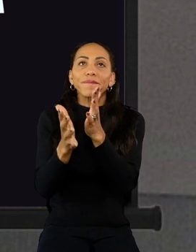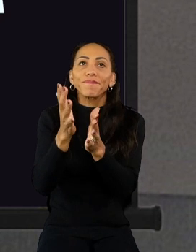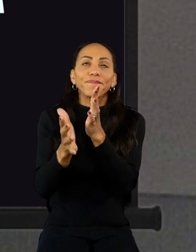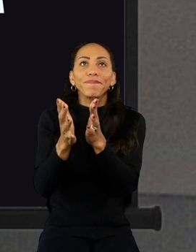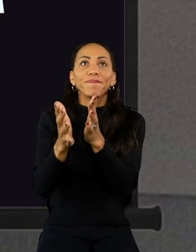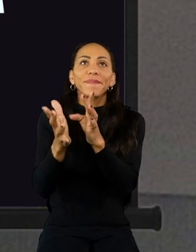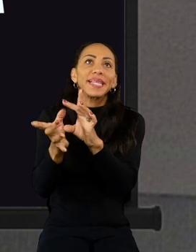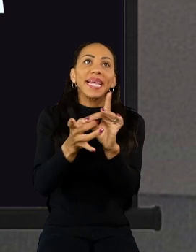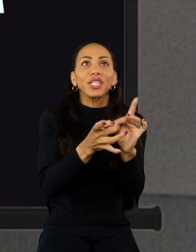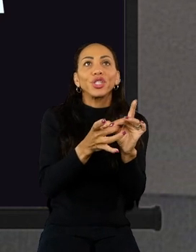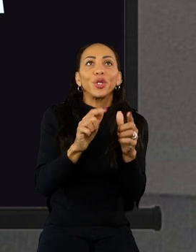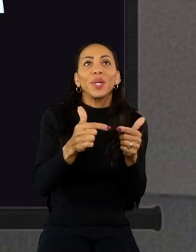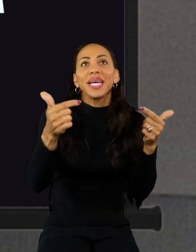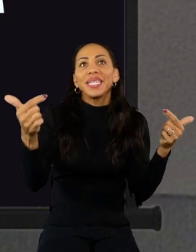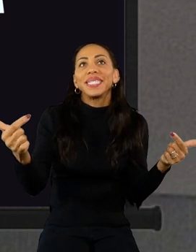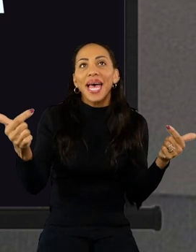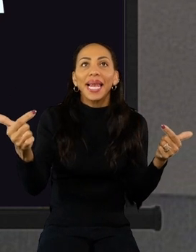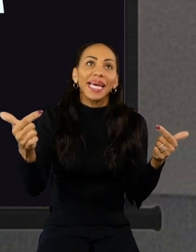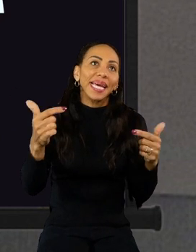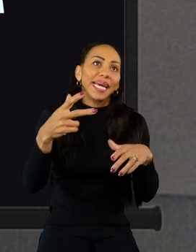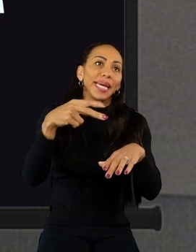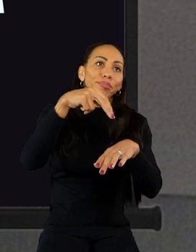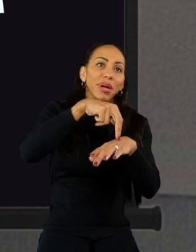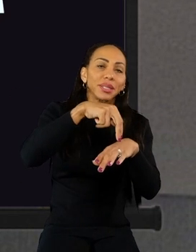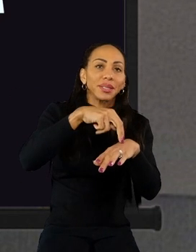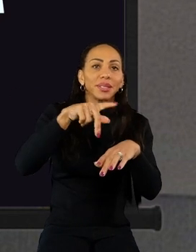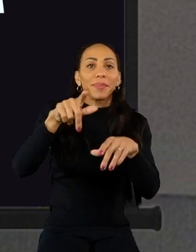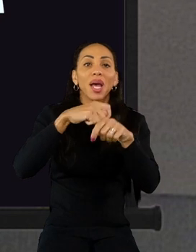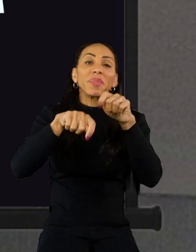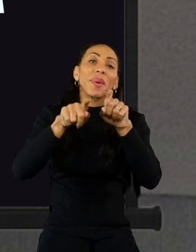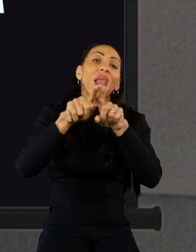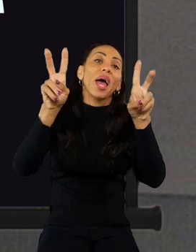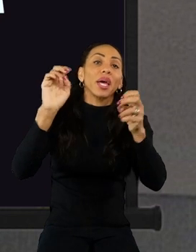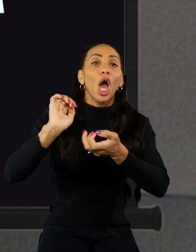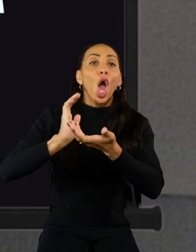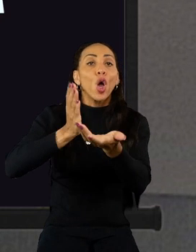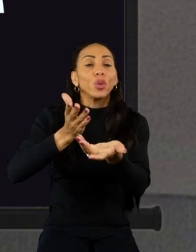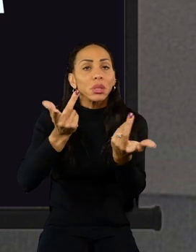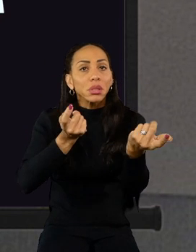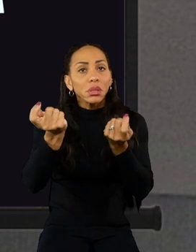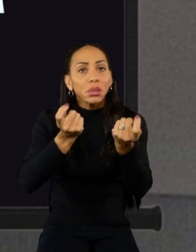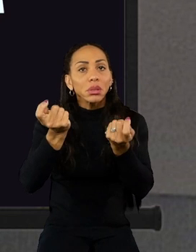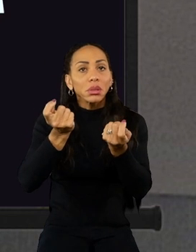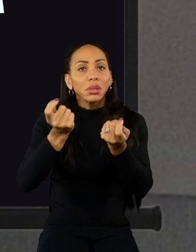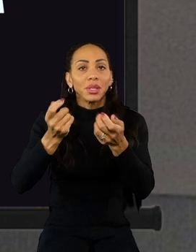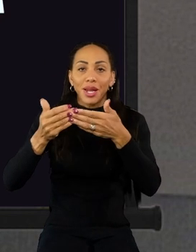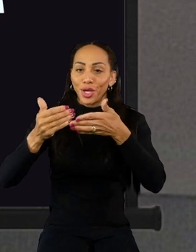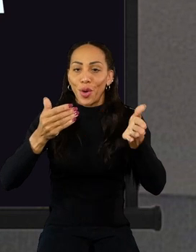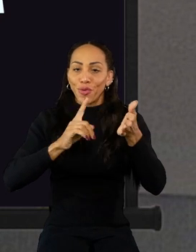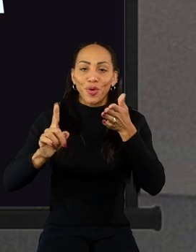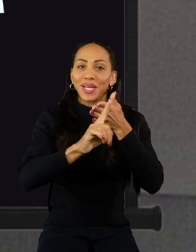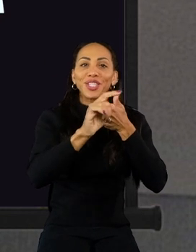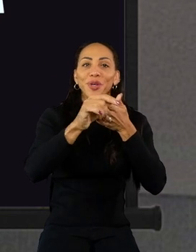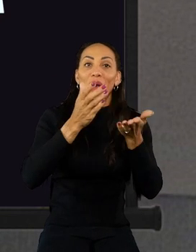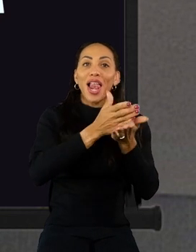Stage project in some ways Locked World becomes a kind of the host for that live event to